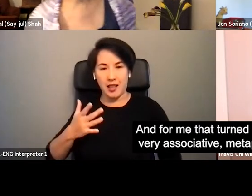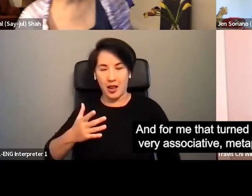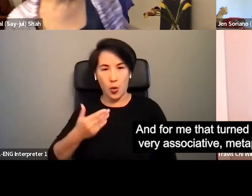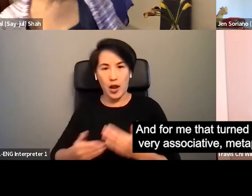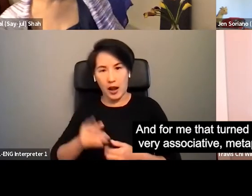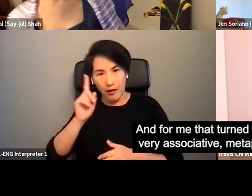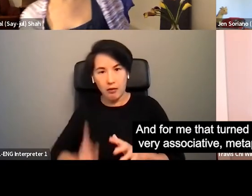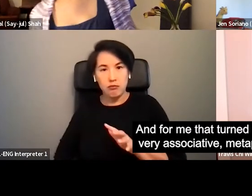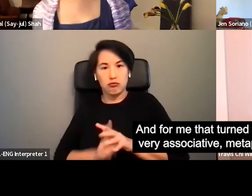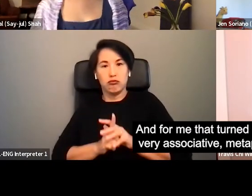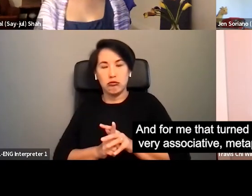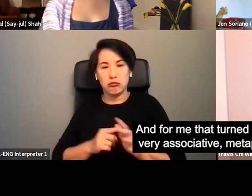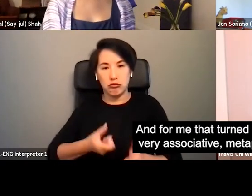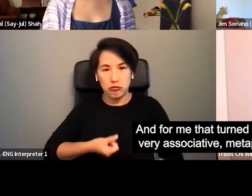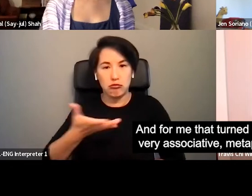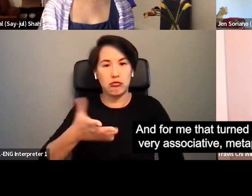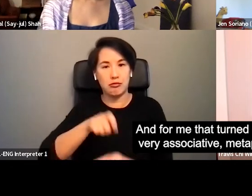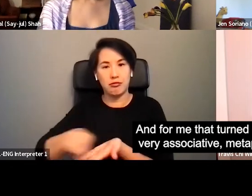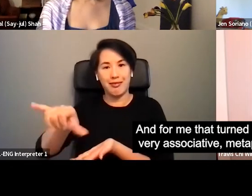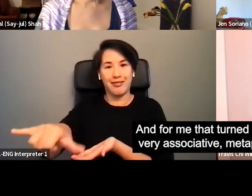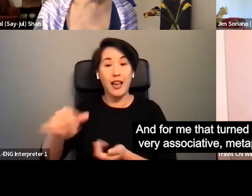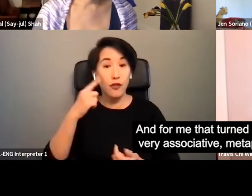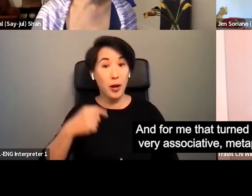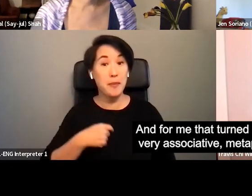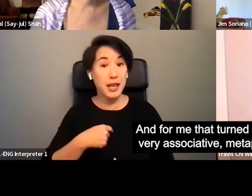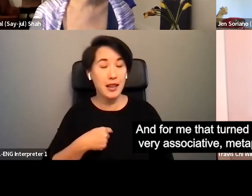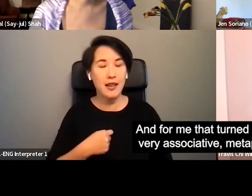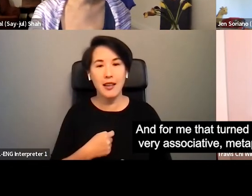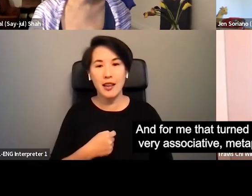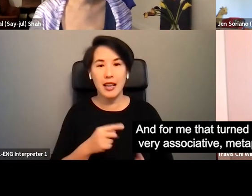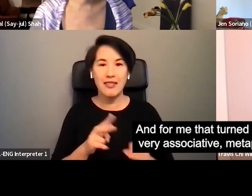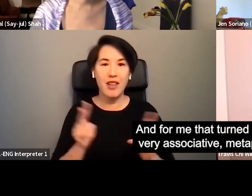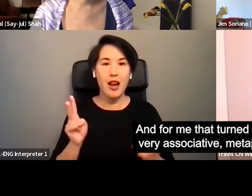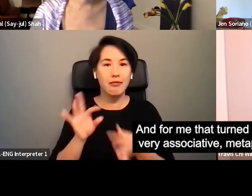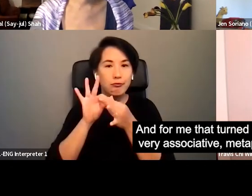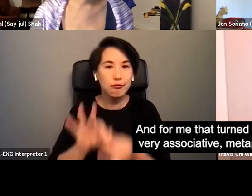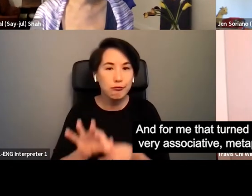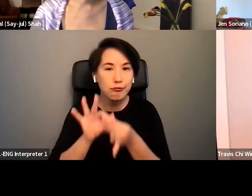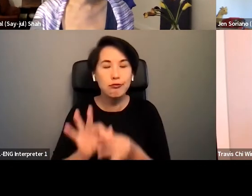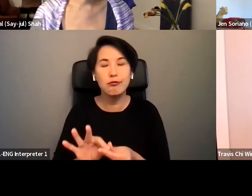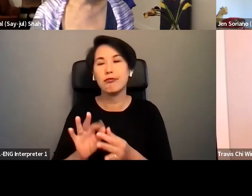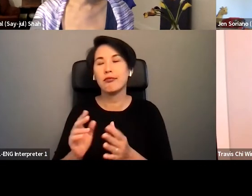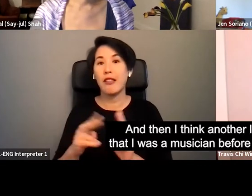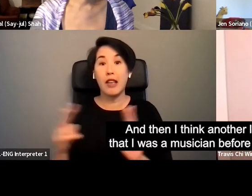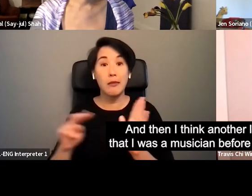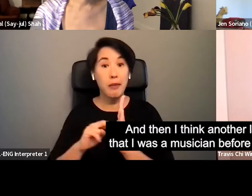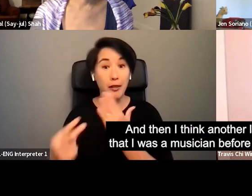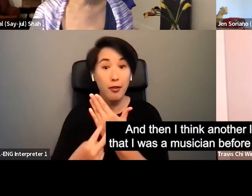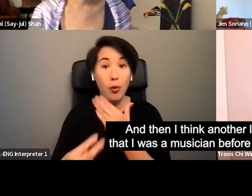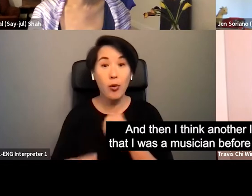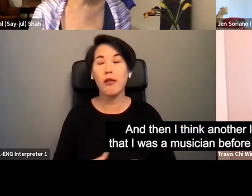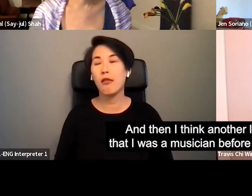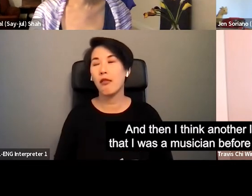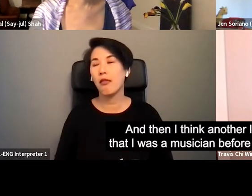for me, that turned out to be very associative, metaphorical. And